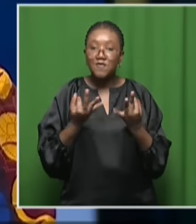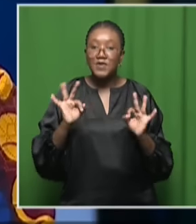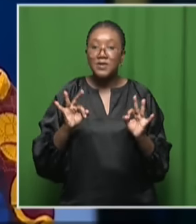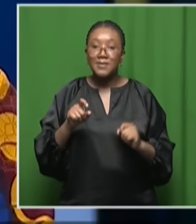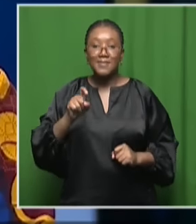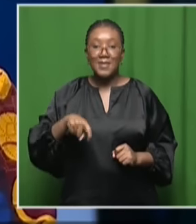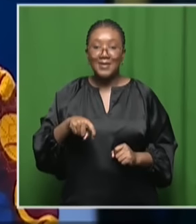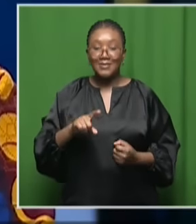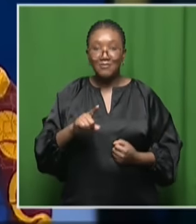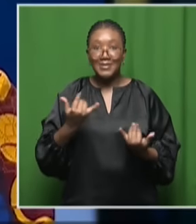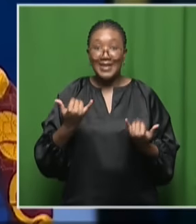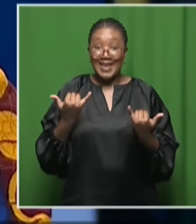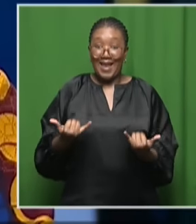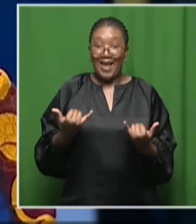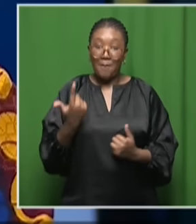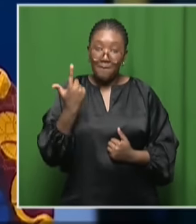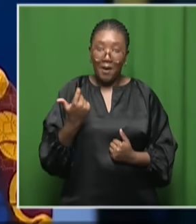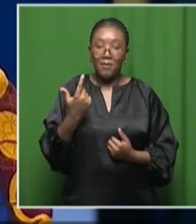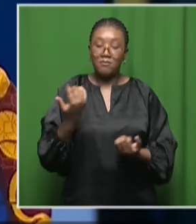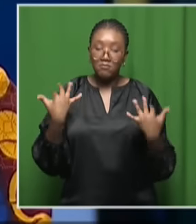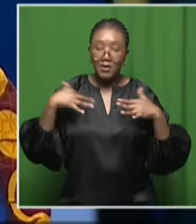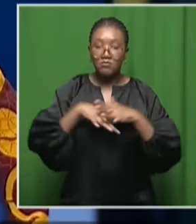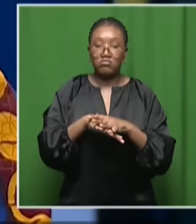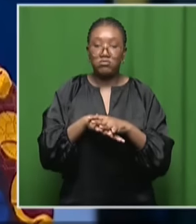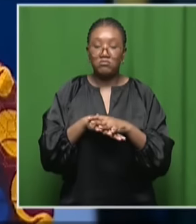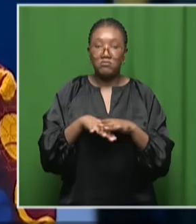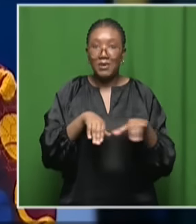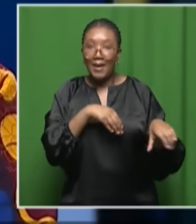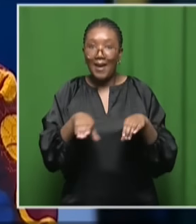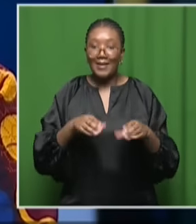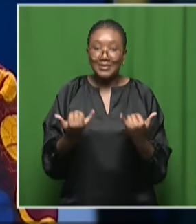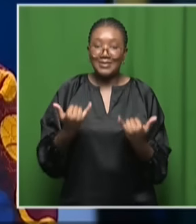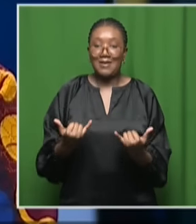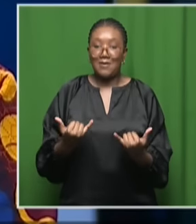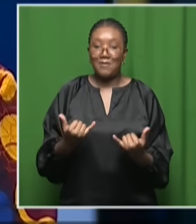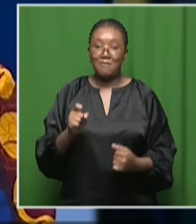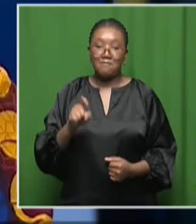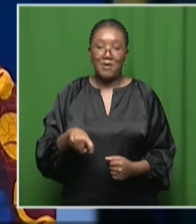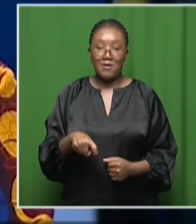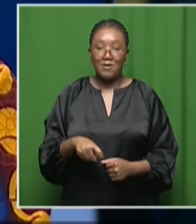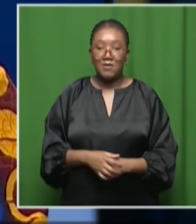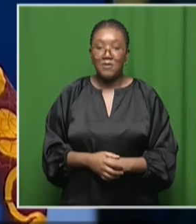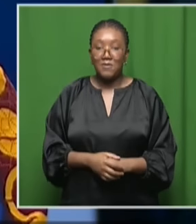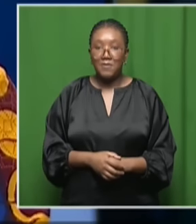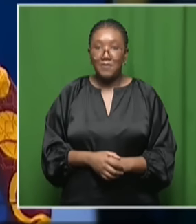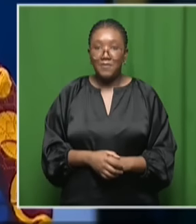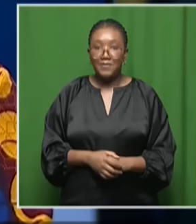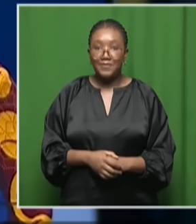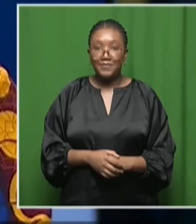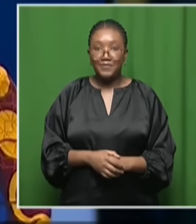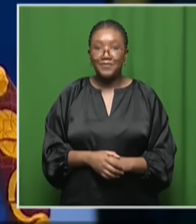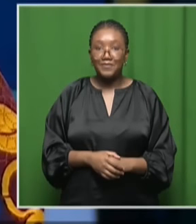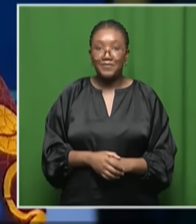those in real time as soon as this ministers' meeting or this leaders' summit is concluded?